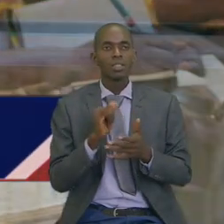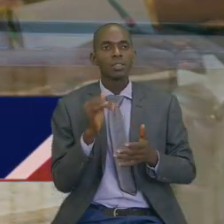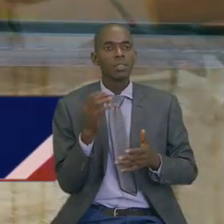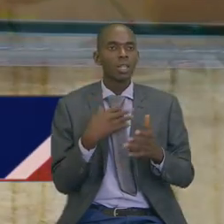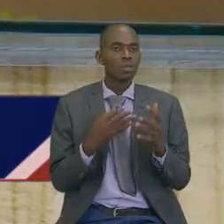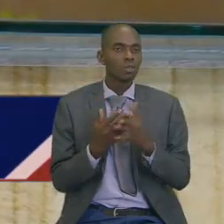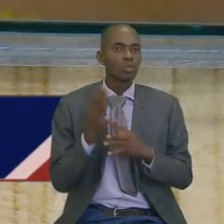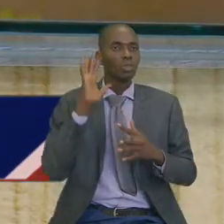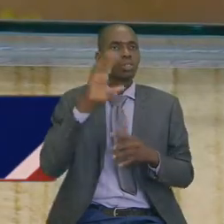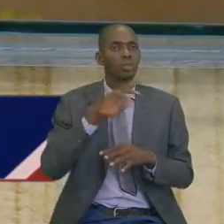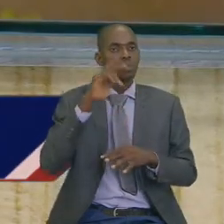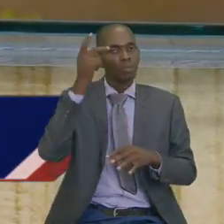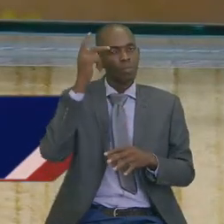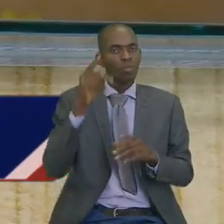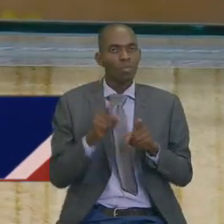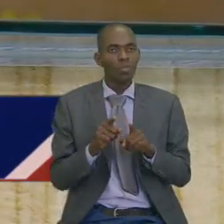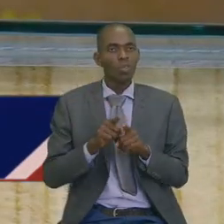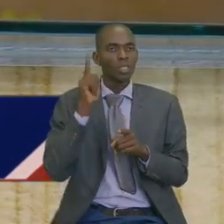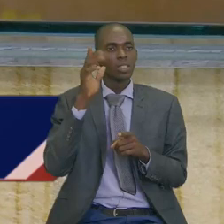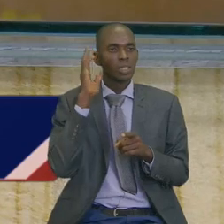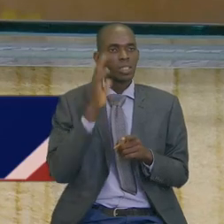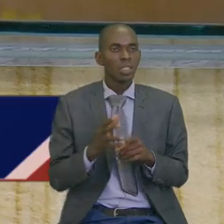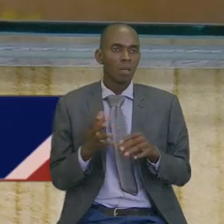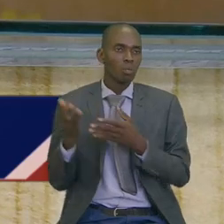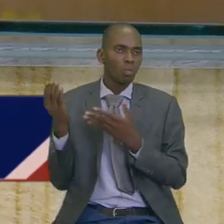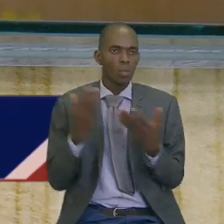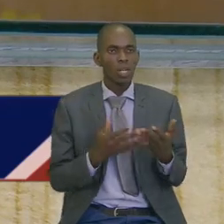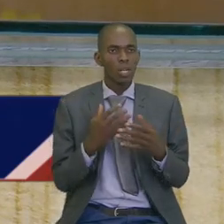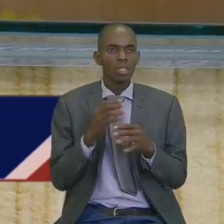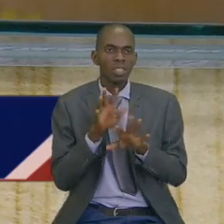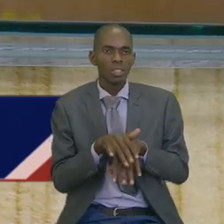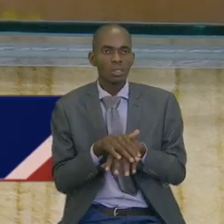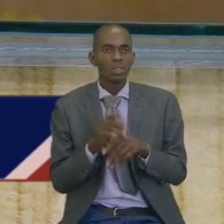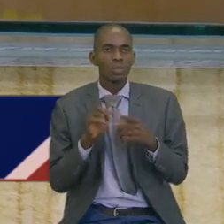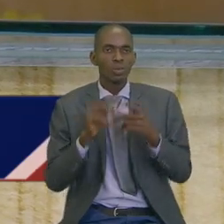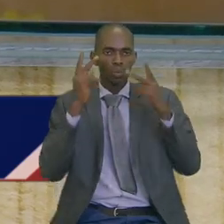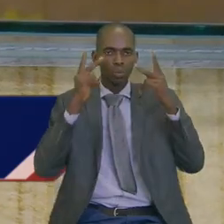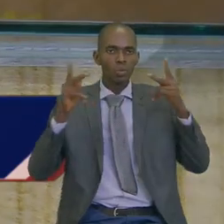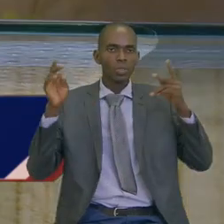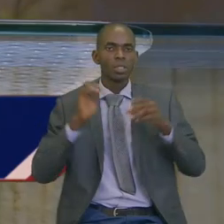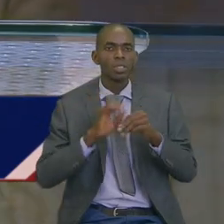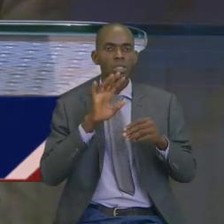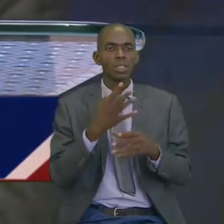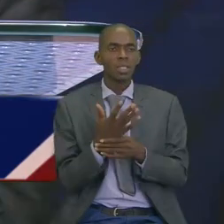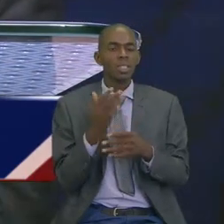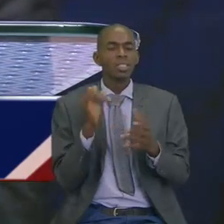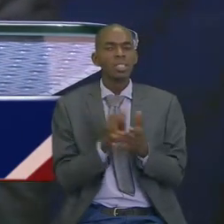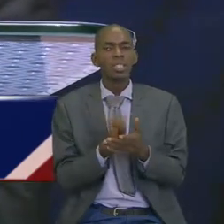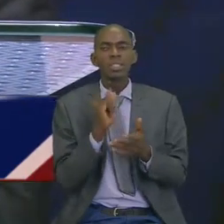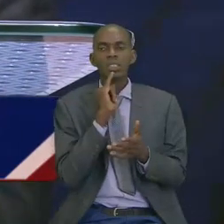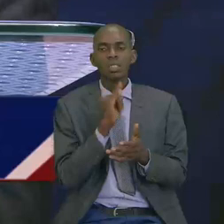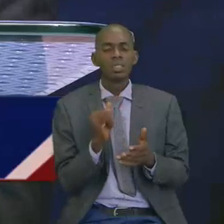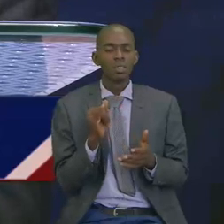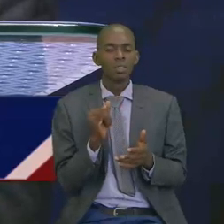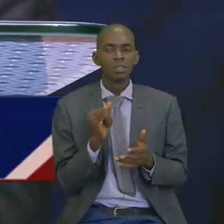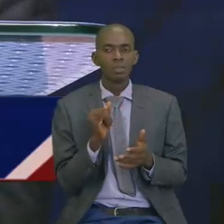rule just before Christ comes, also shall he cause craft to prosper, lying